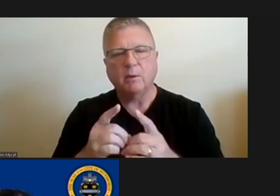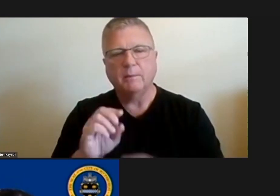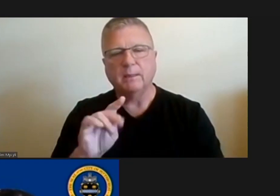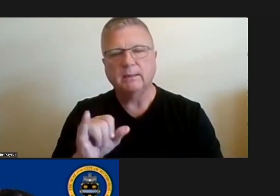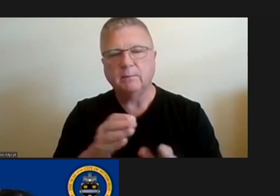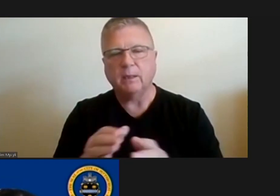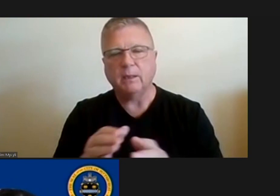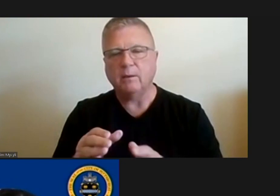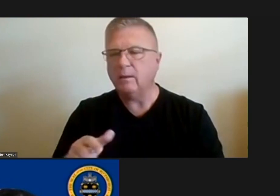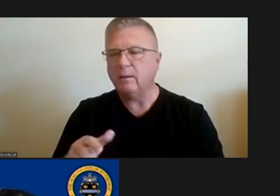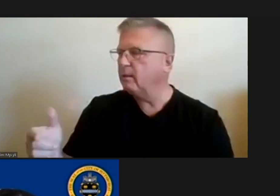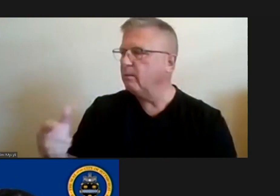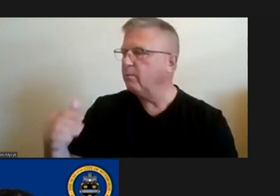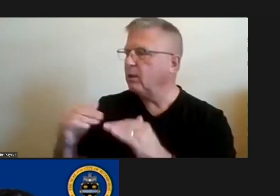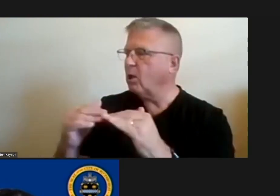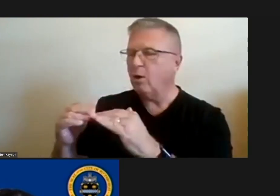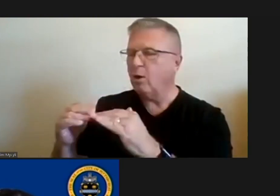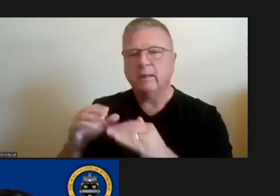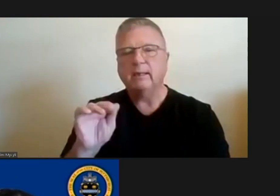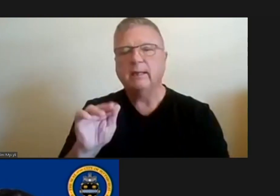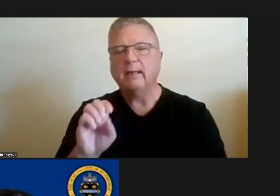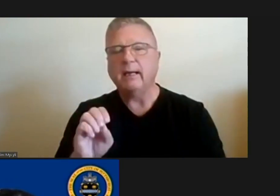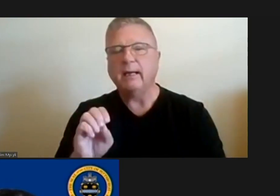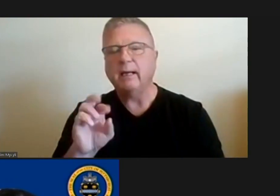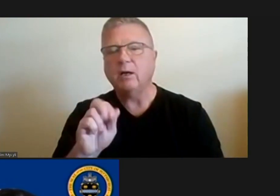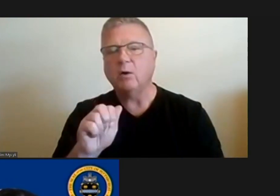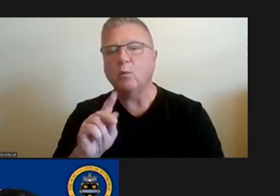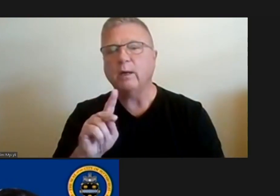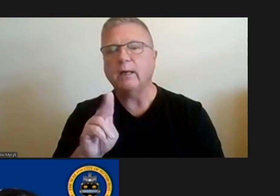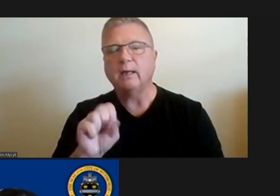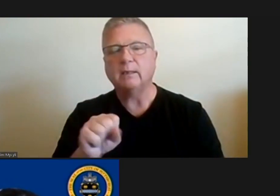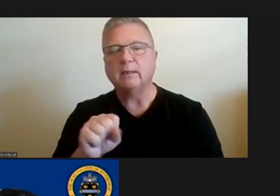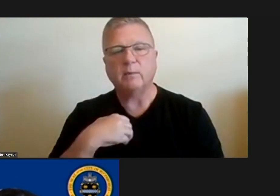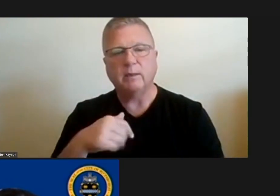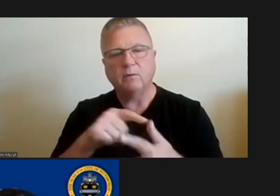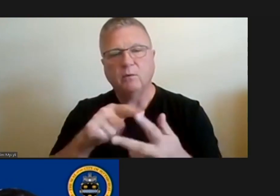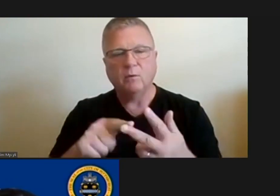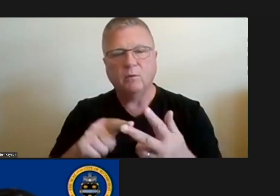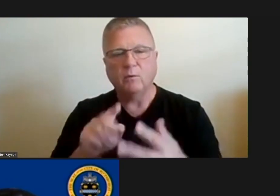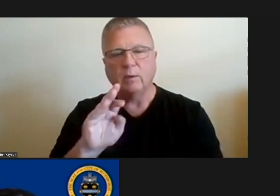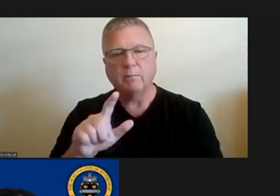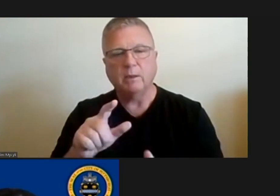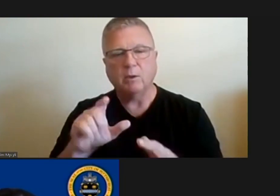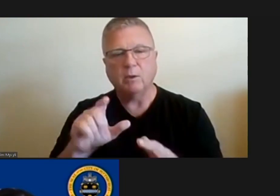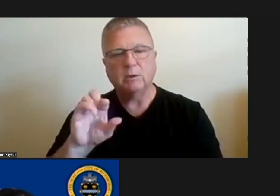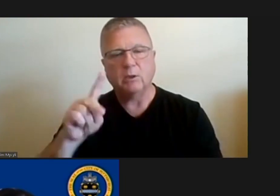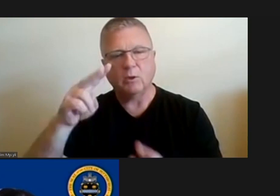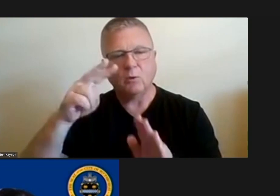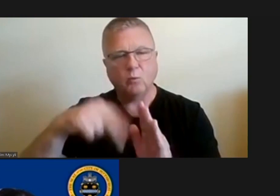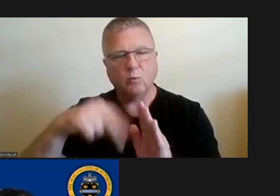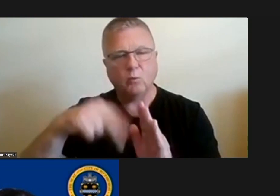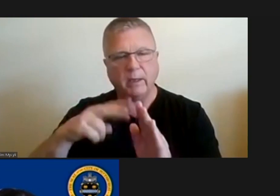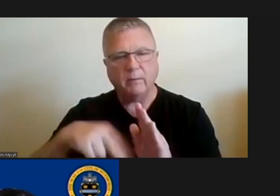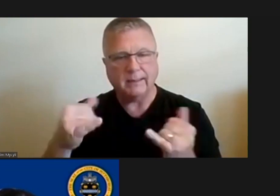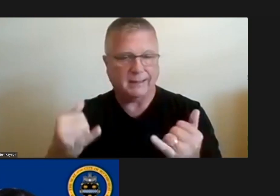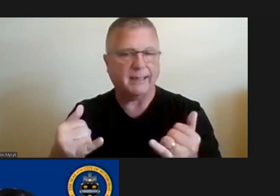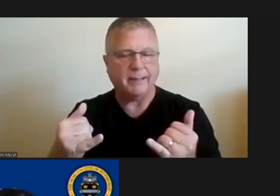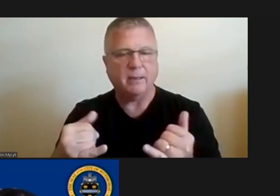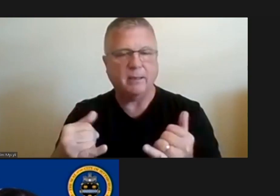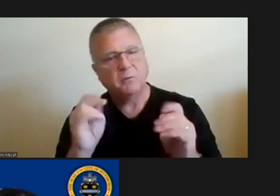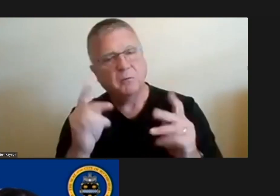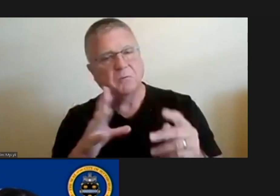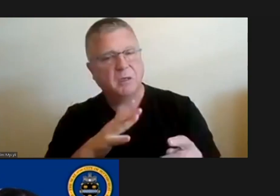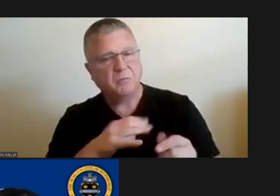Kate Ruckus. We have 3 bills that the clerk read in today. If it's okay with